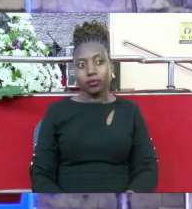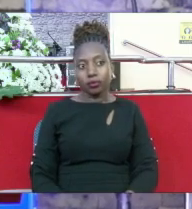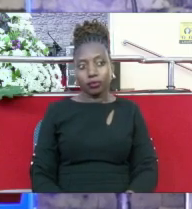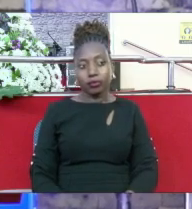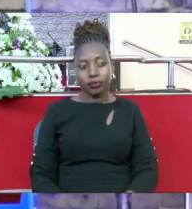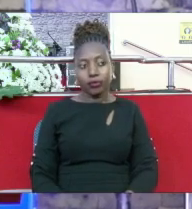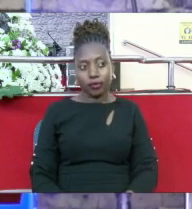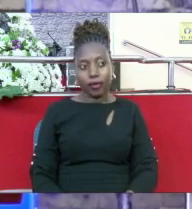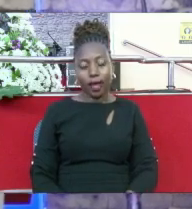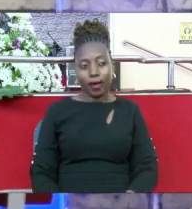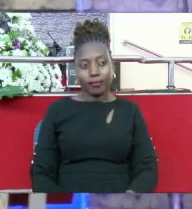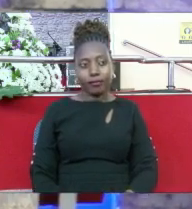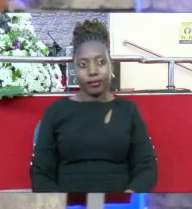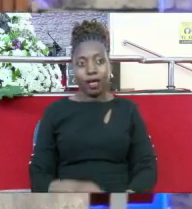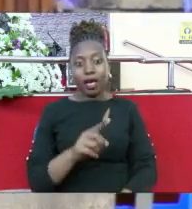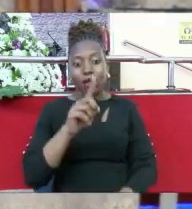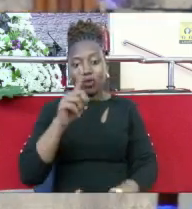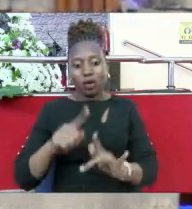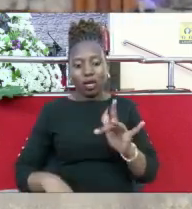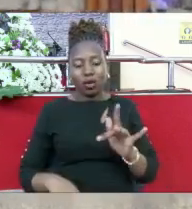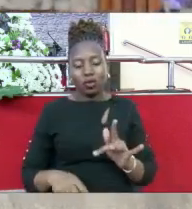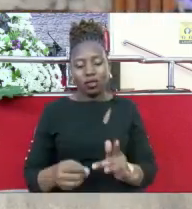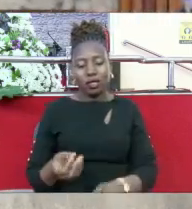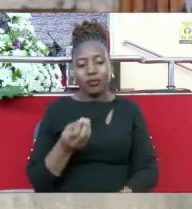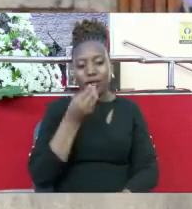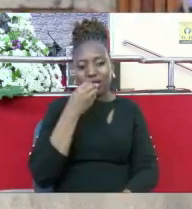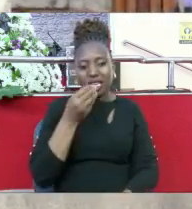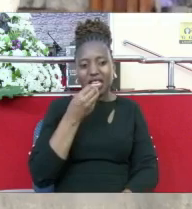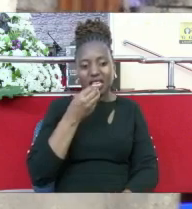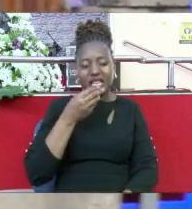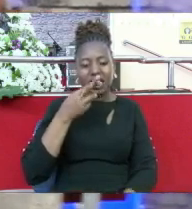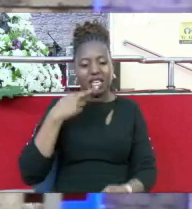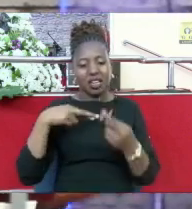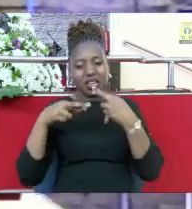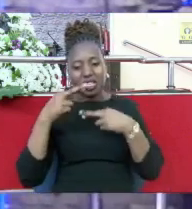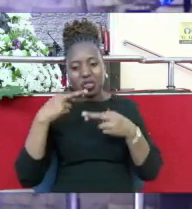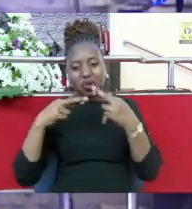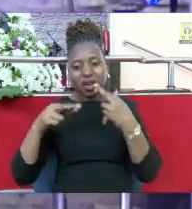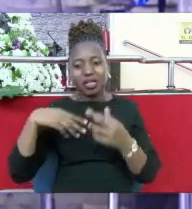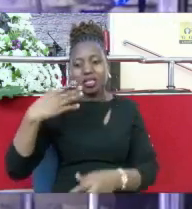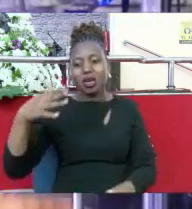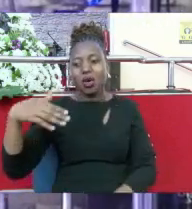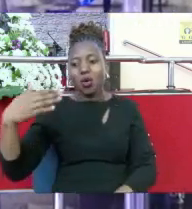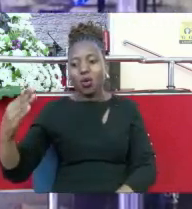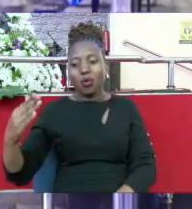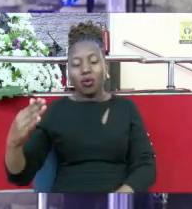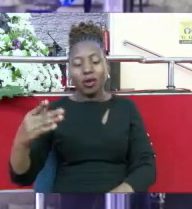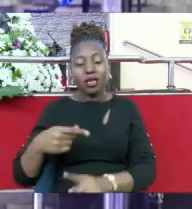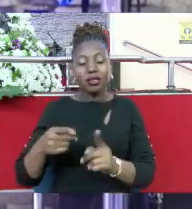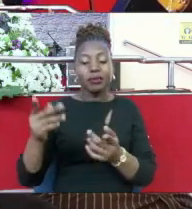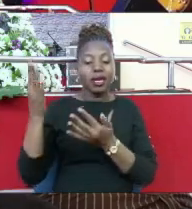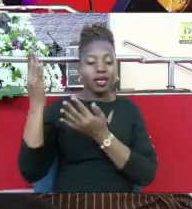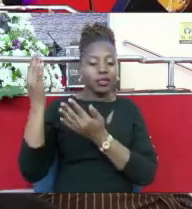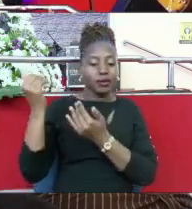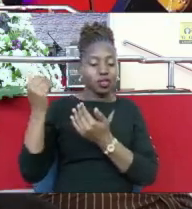You can't just be feeding on fast foods in restaurants on a day-to-day basis and expect to be healthy.